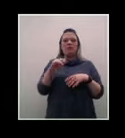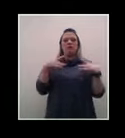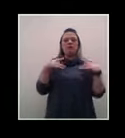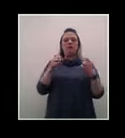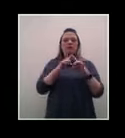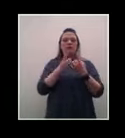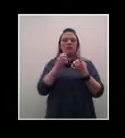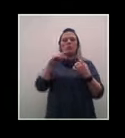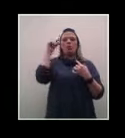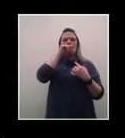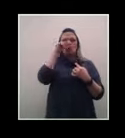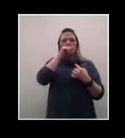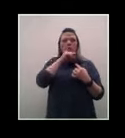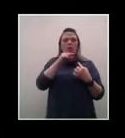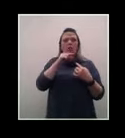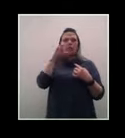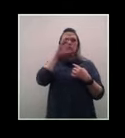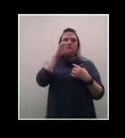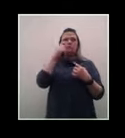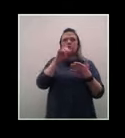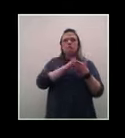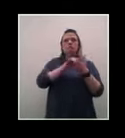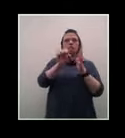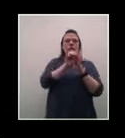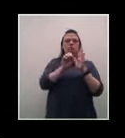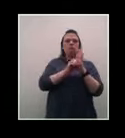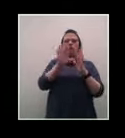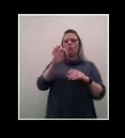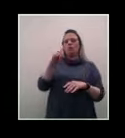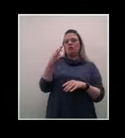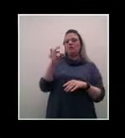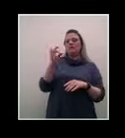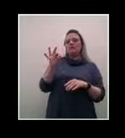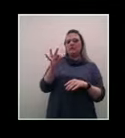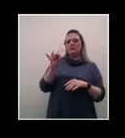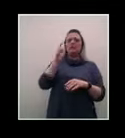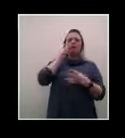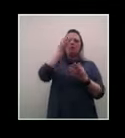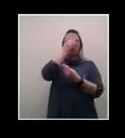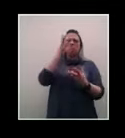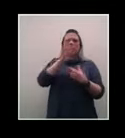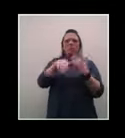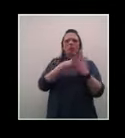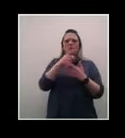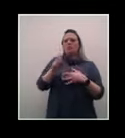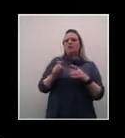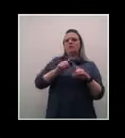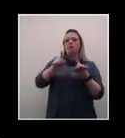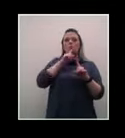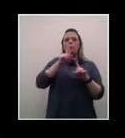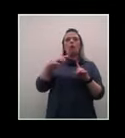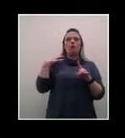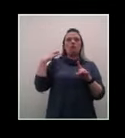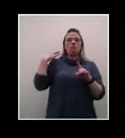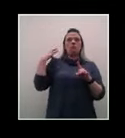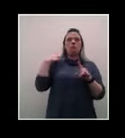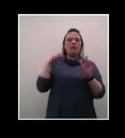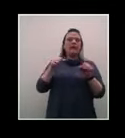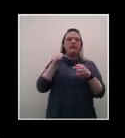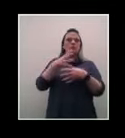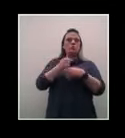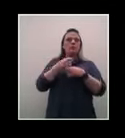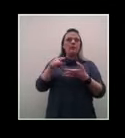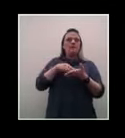U.S. Department of Labor or the New York State's COVID-19 site, and that'll give you the information. But you are eligible to receive